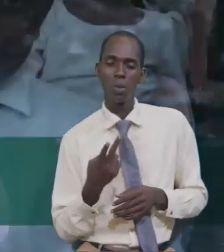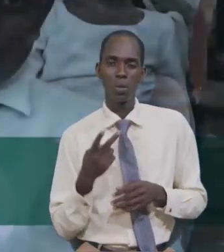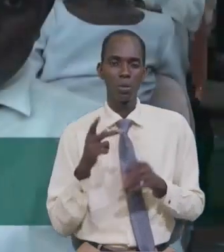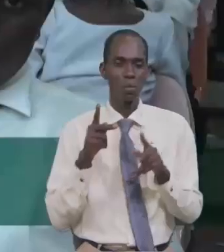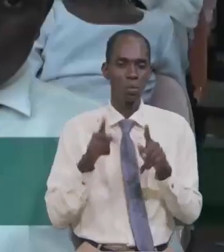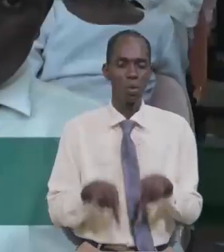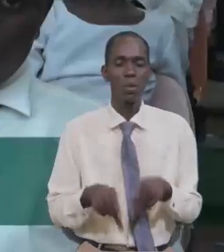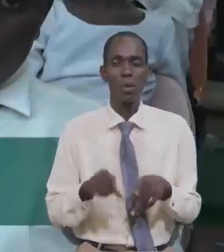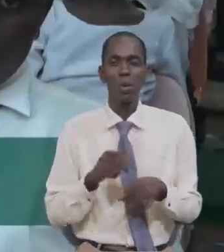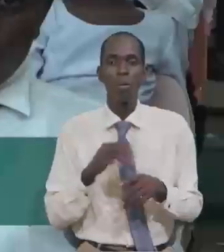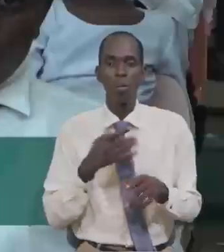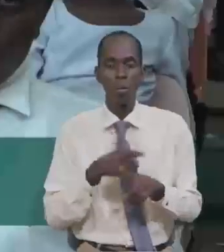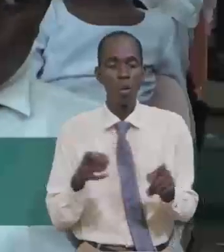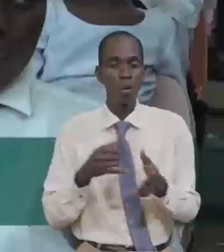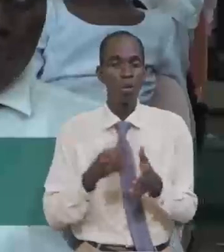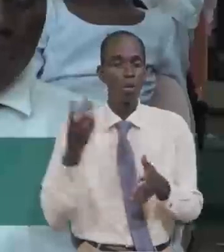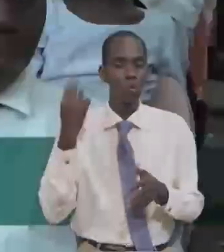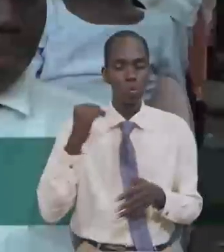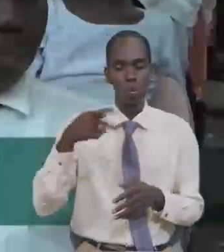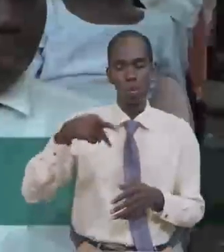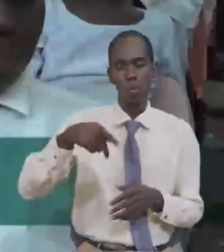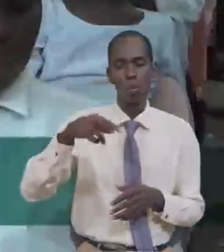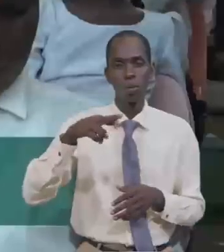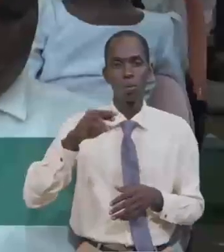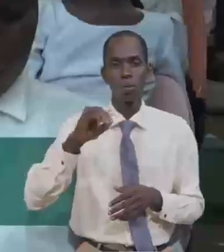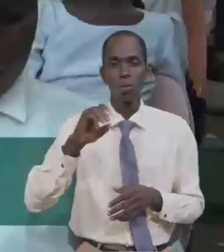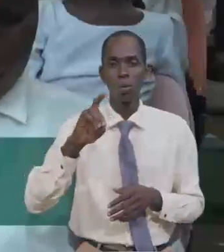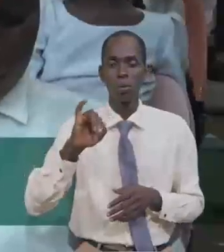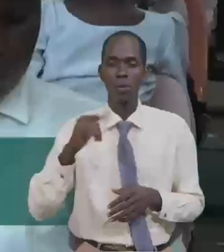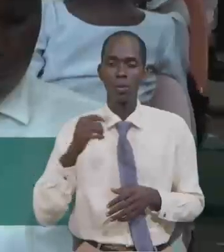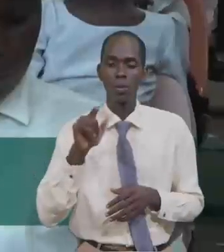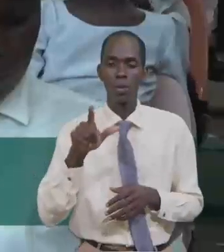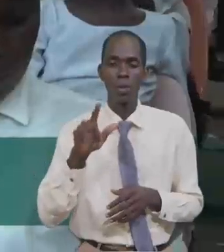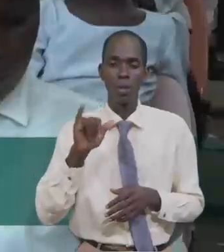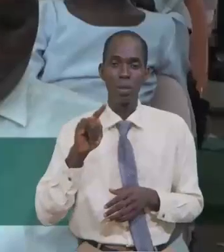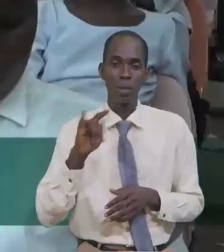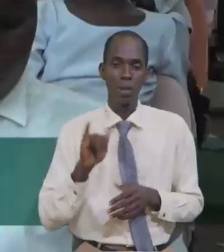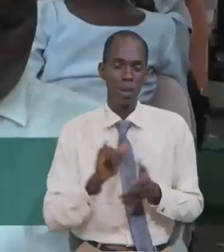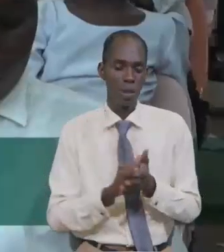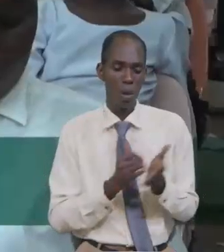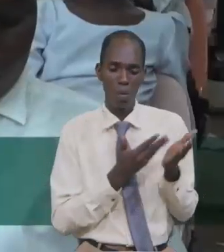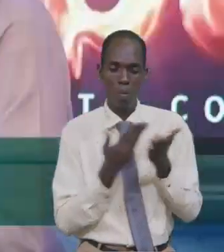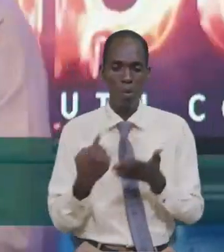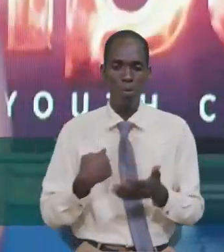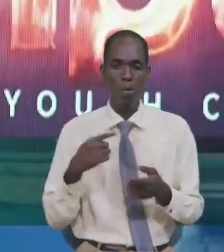thank God I didn't stay there. If you have been a mediocre, thank God from this very